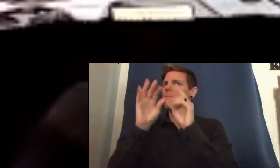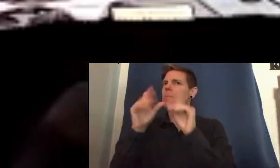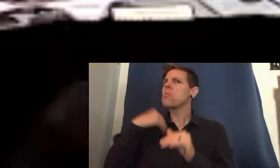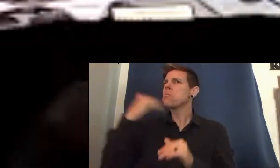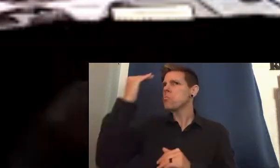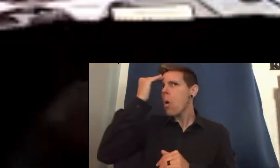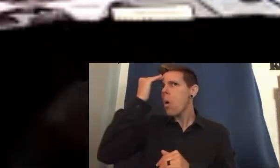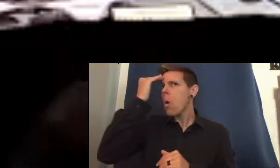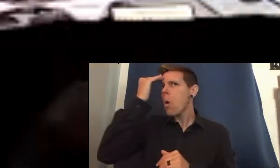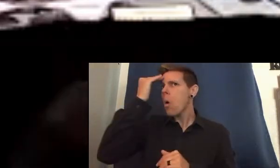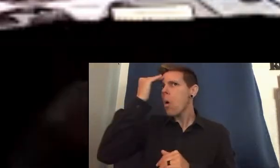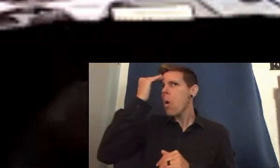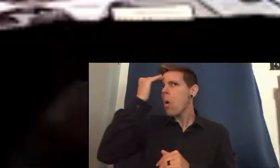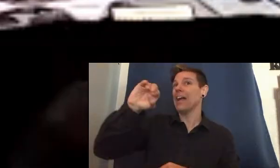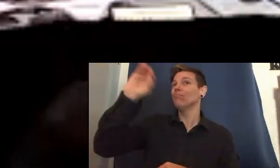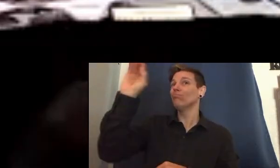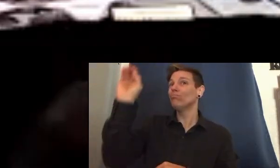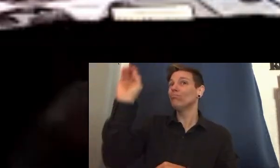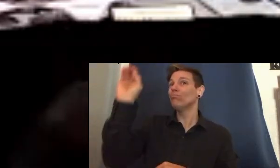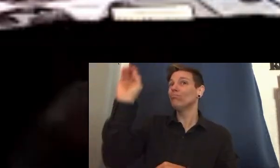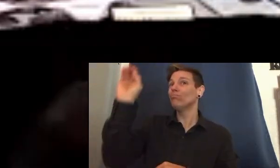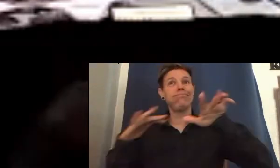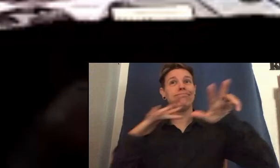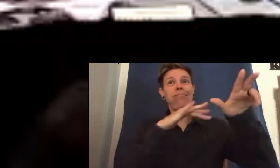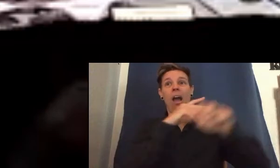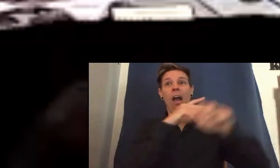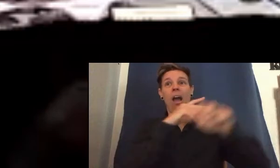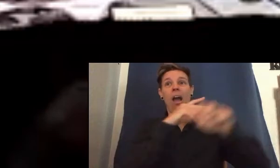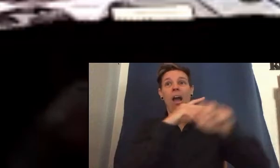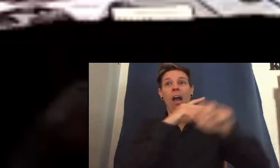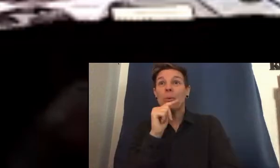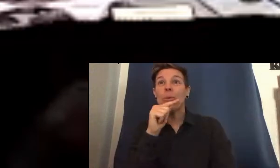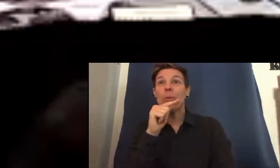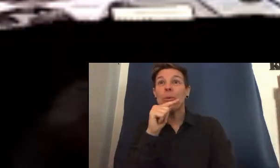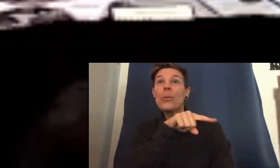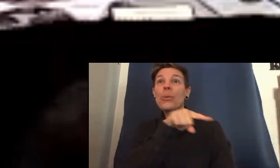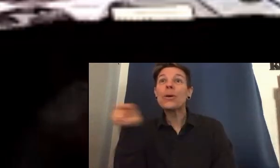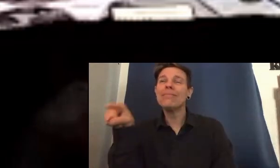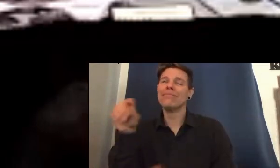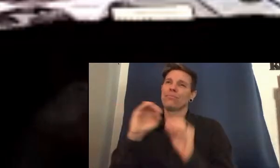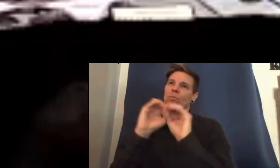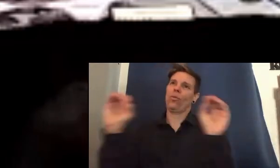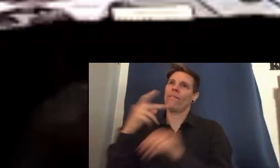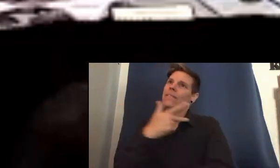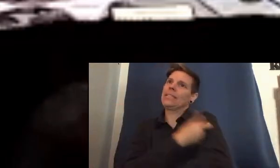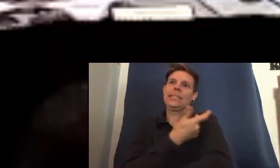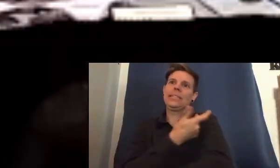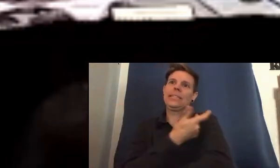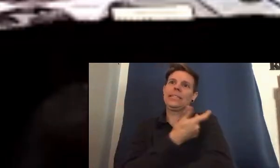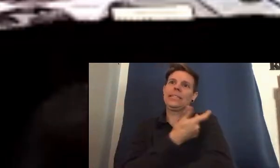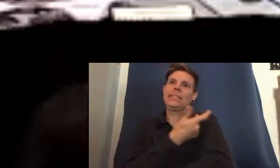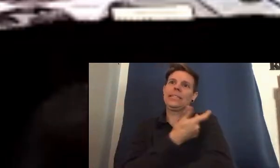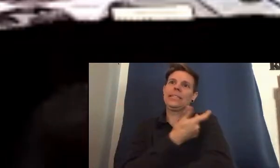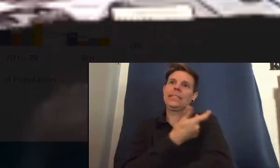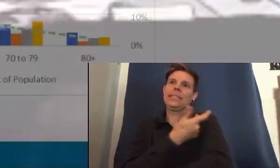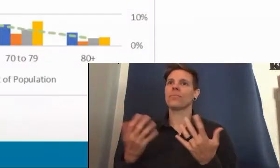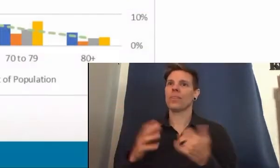hospitalized are unvaccinated. Okay, so That's right. If we were to look at this slide, if I may, if we were to look at this slide,